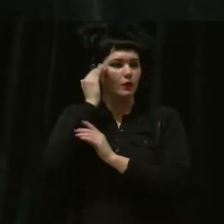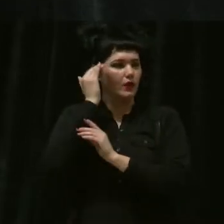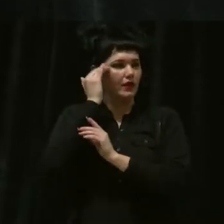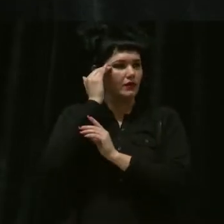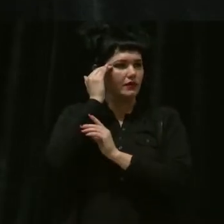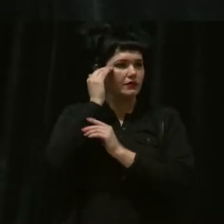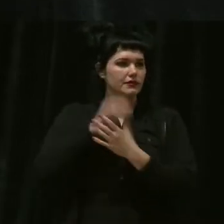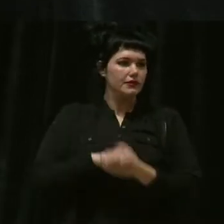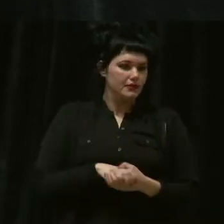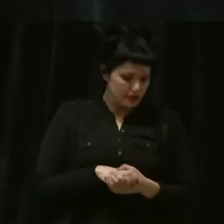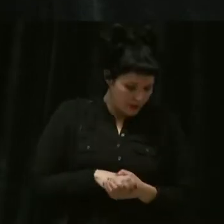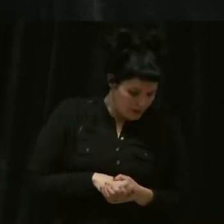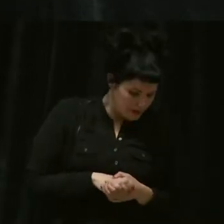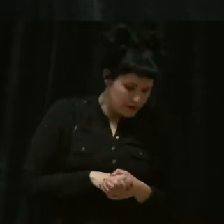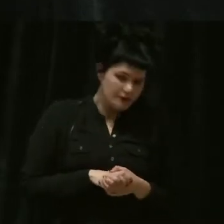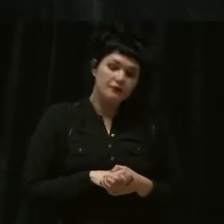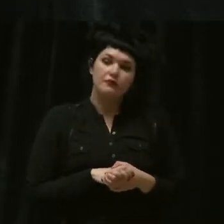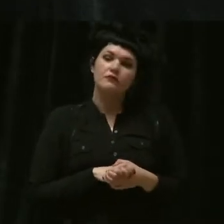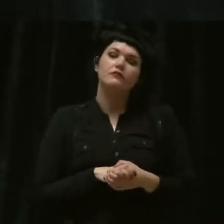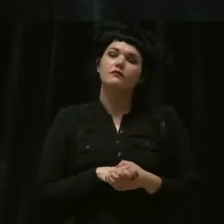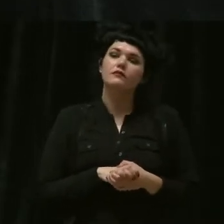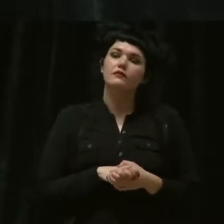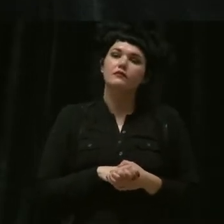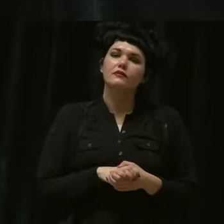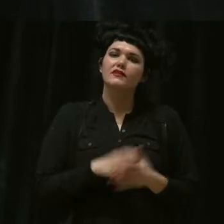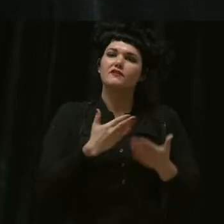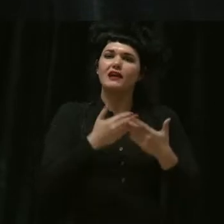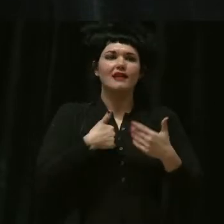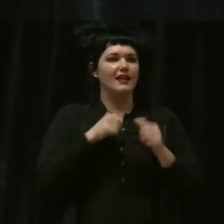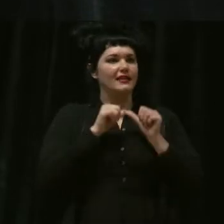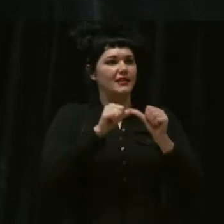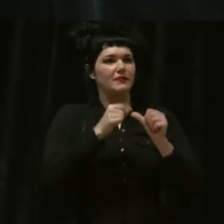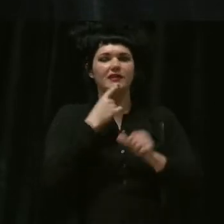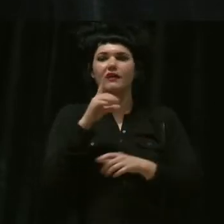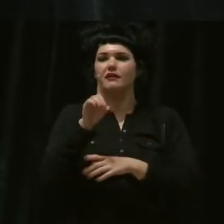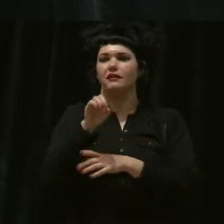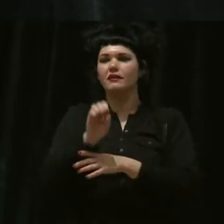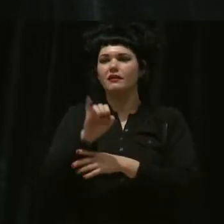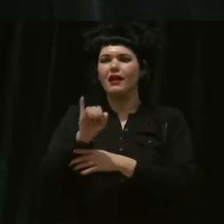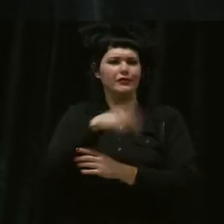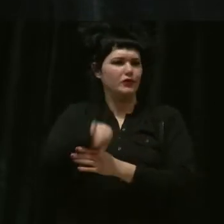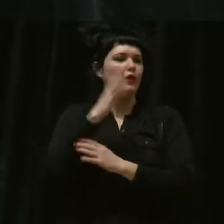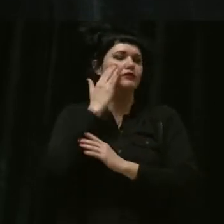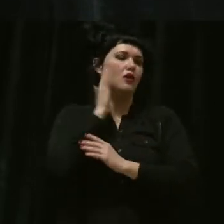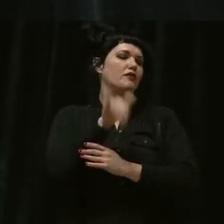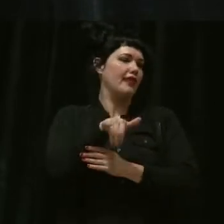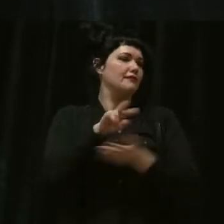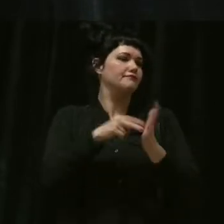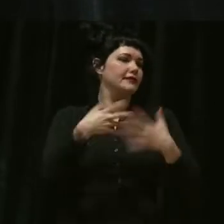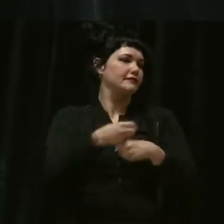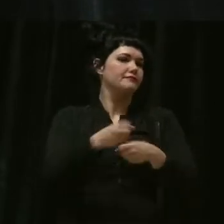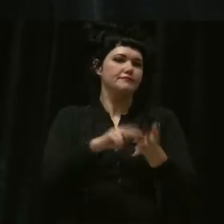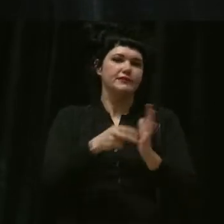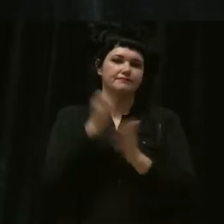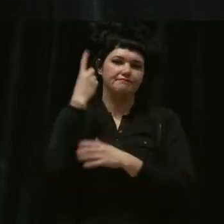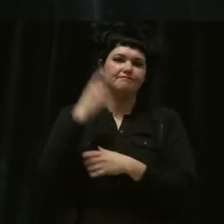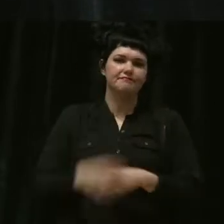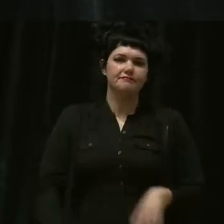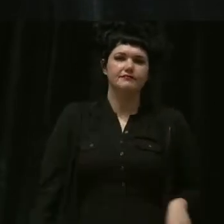awareness is the fact that I keep saying DEI and everybody in this room knows what it means.